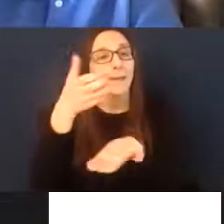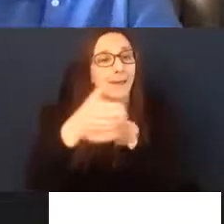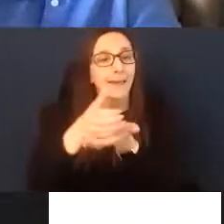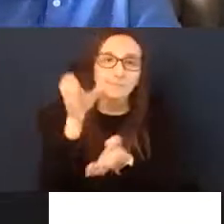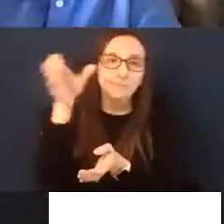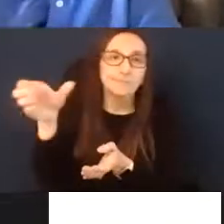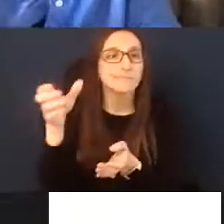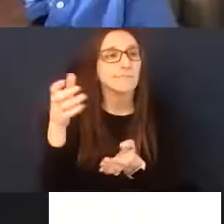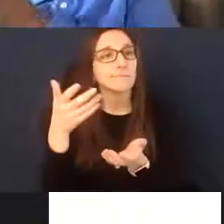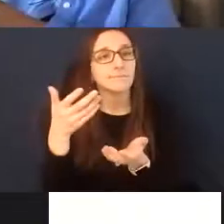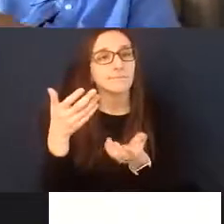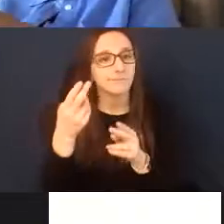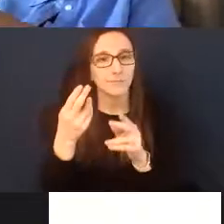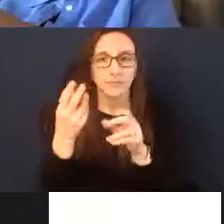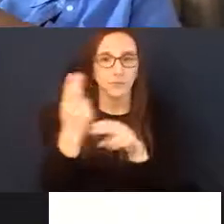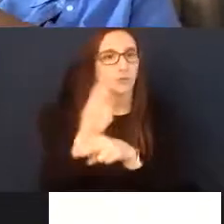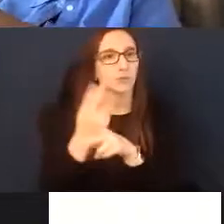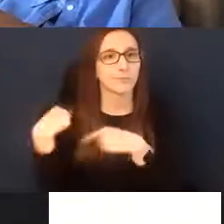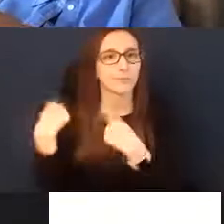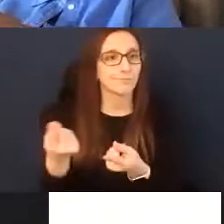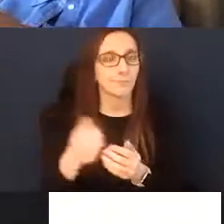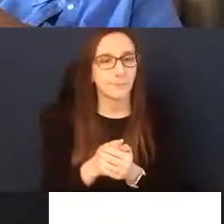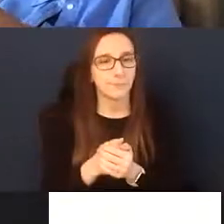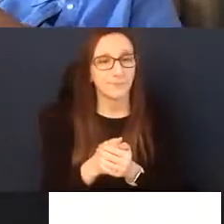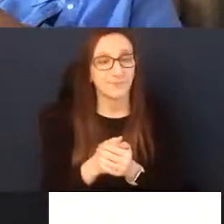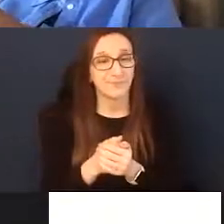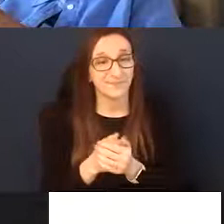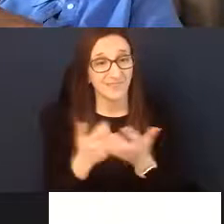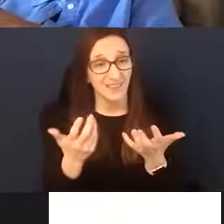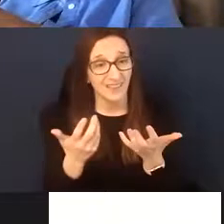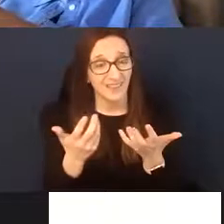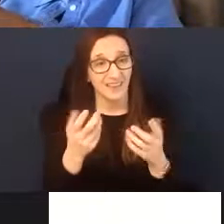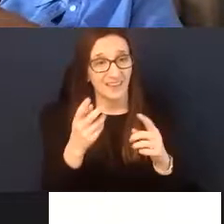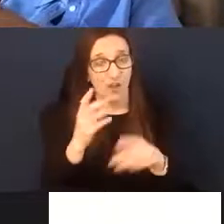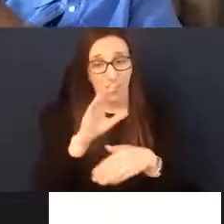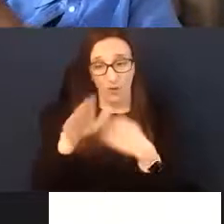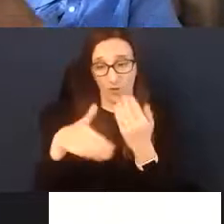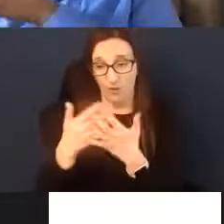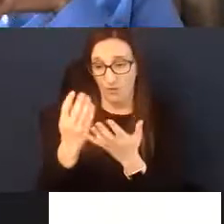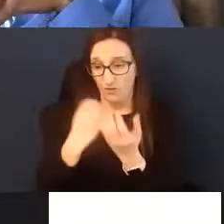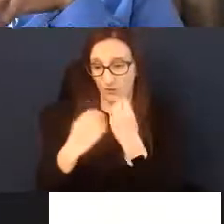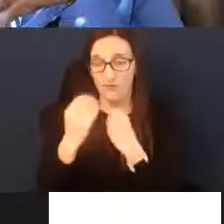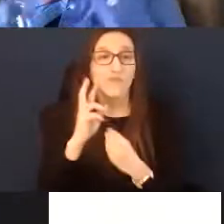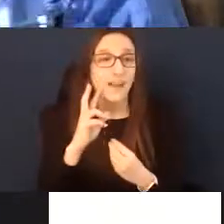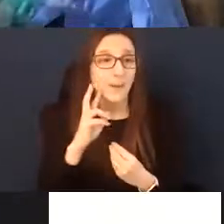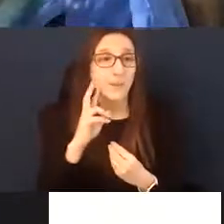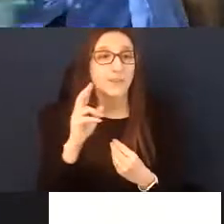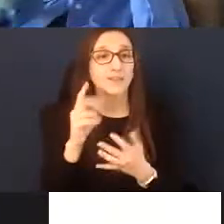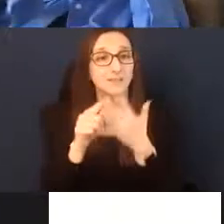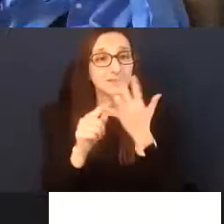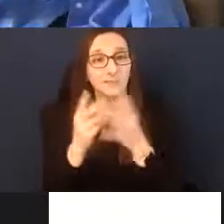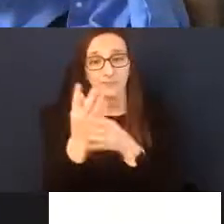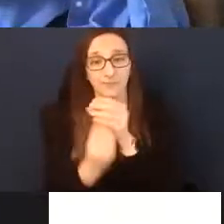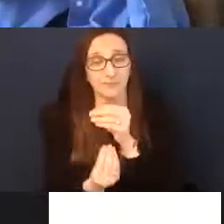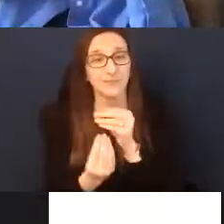good stuff. You can't really necessarily get all of these nutrients from other sources. So eliminating